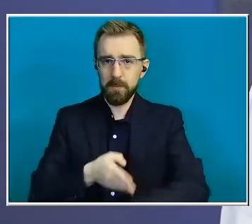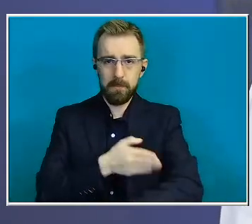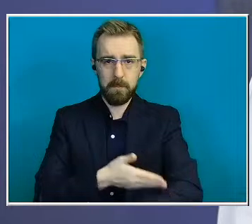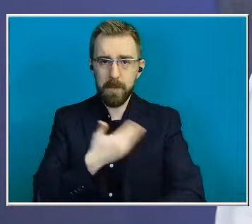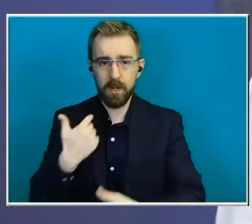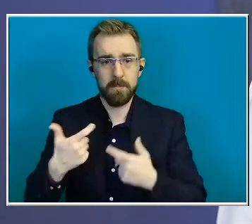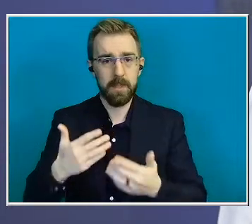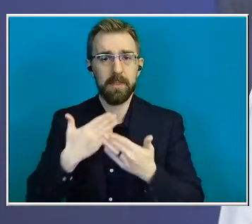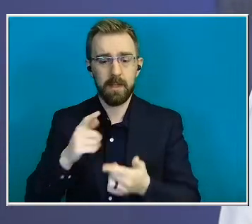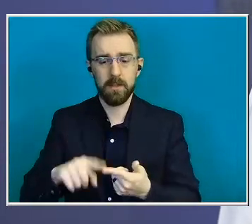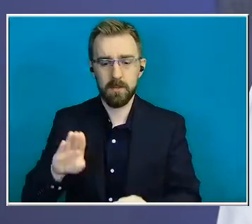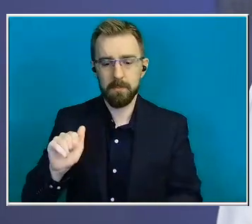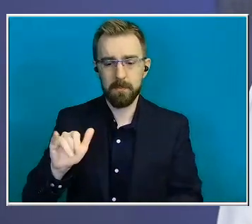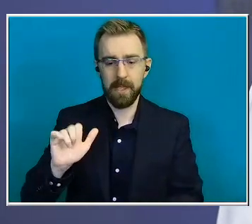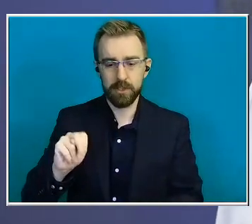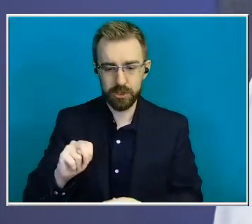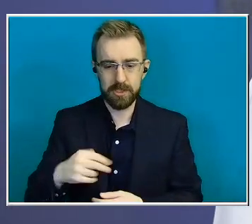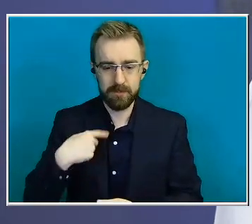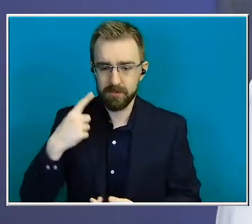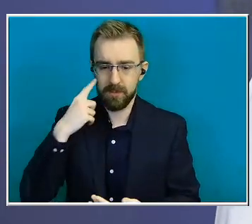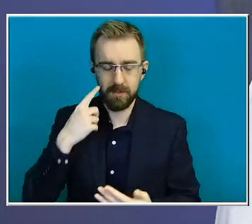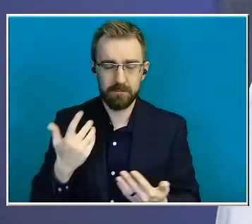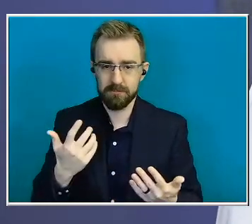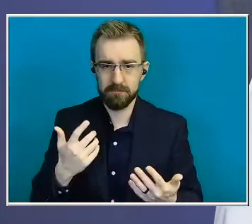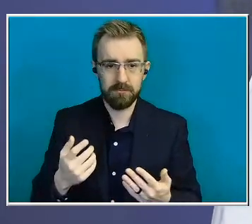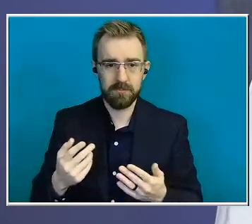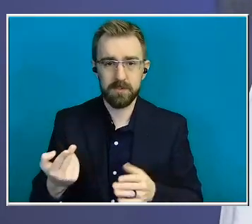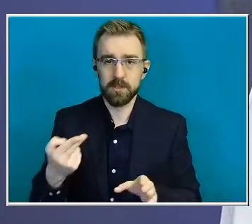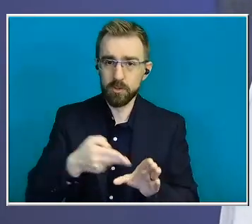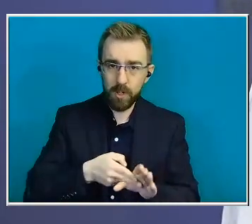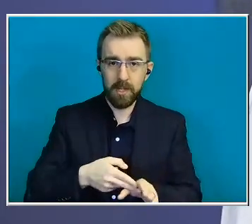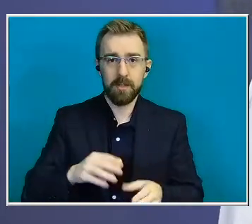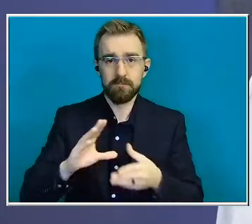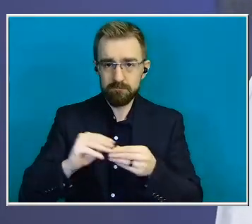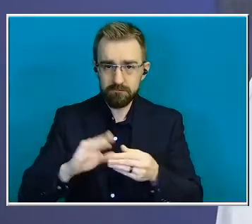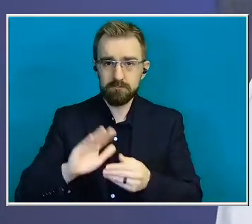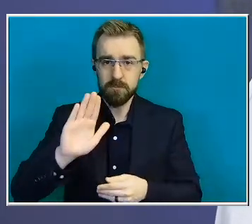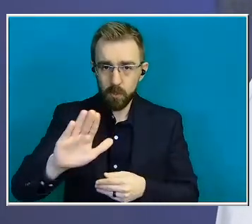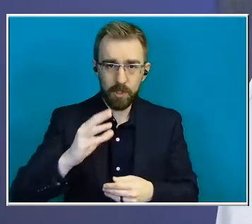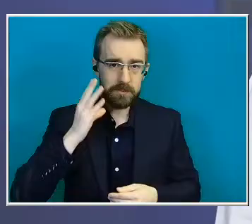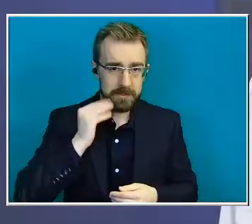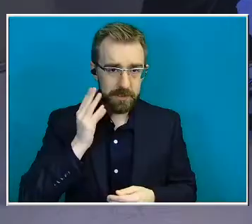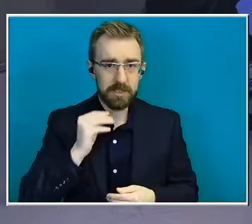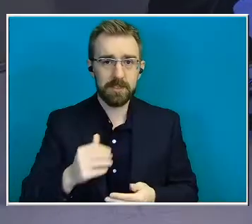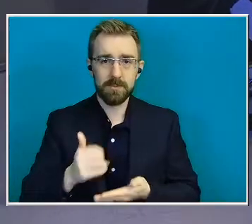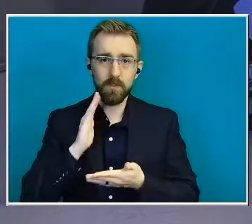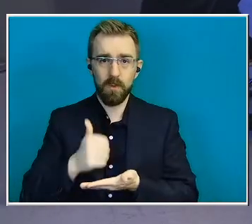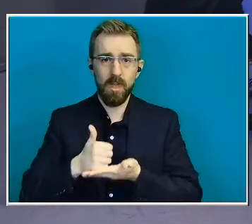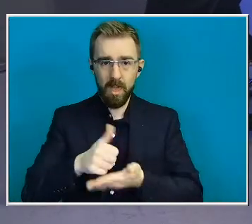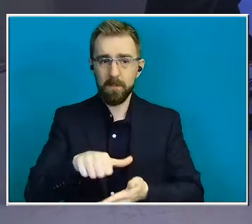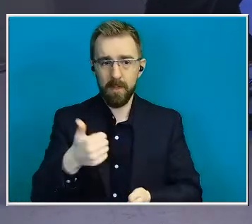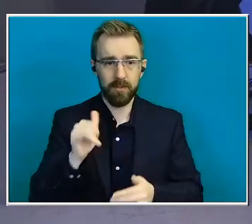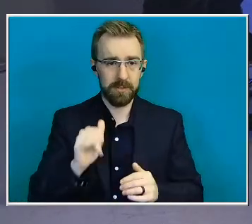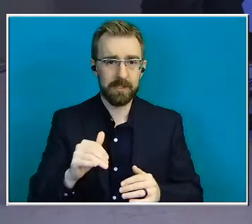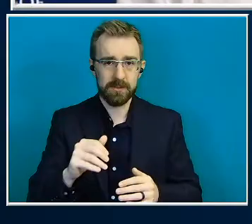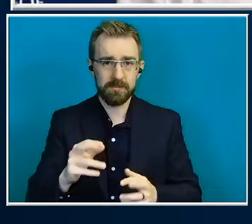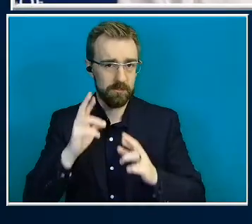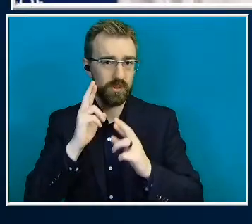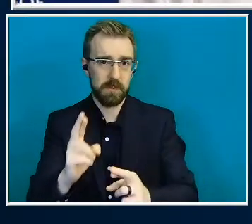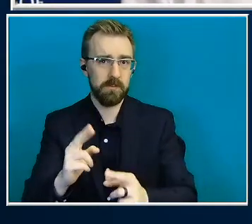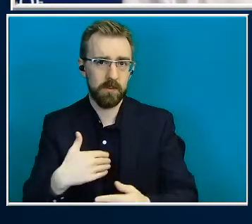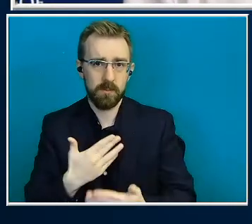think, coming on, sharing your story to help others, that's something to be admired. So thank you so much.